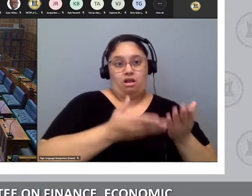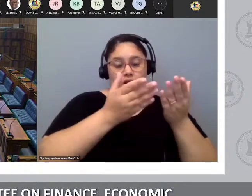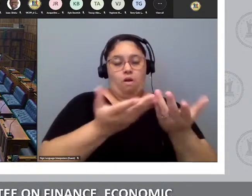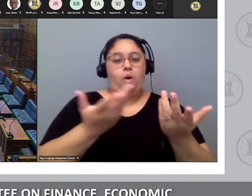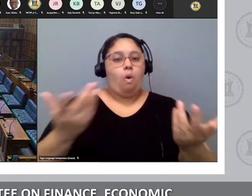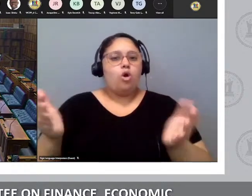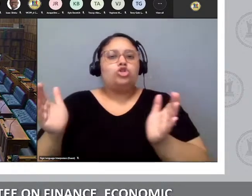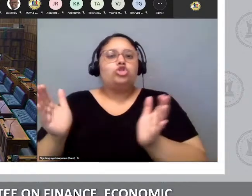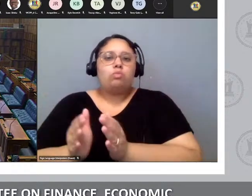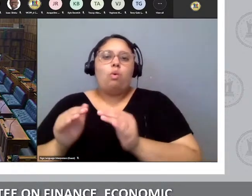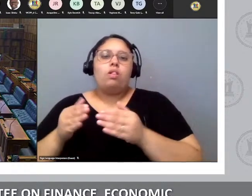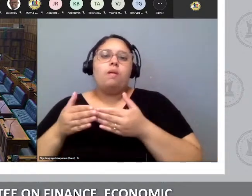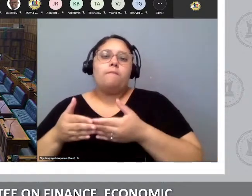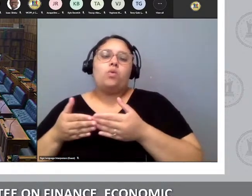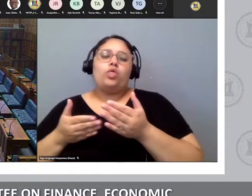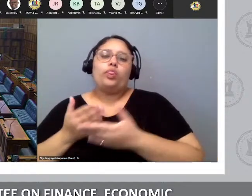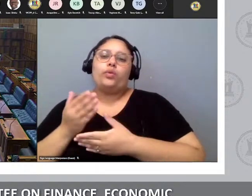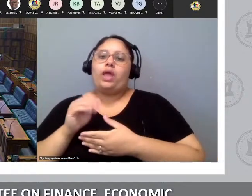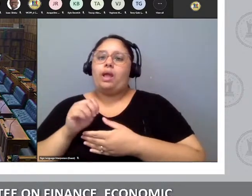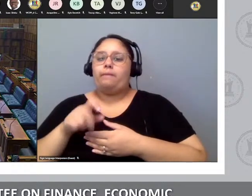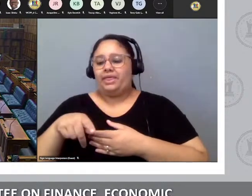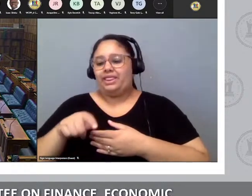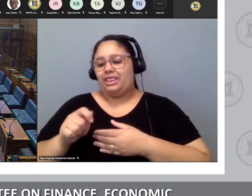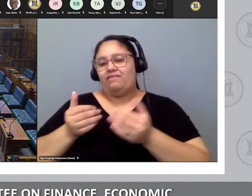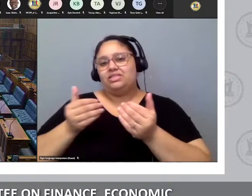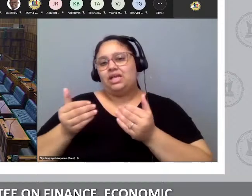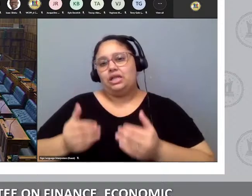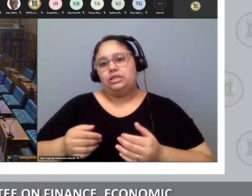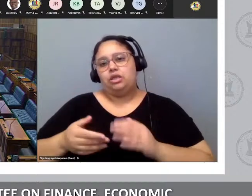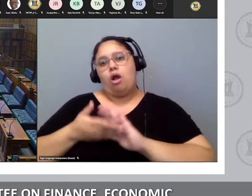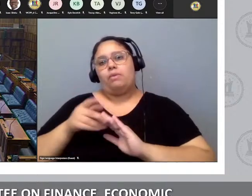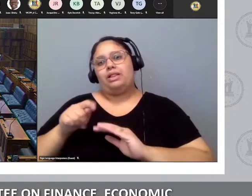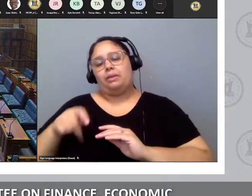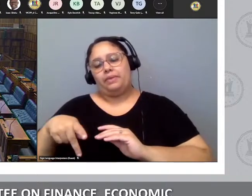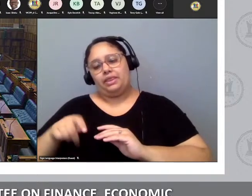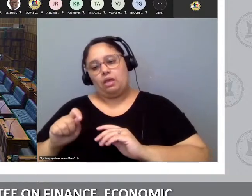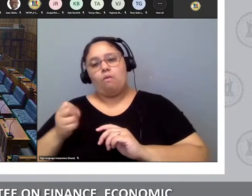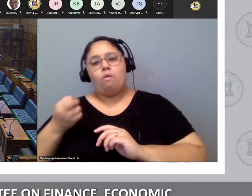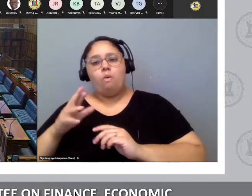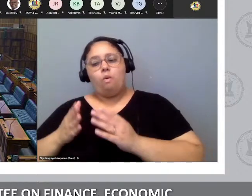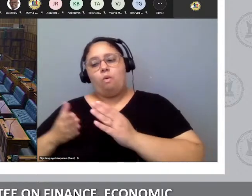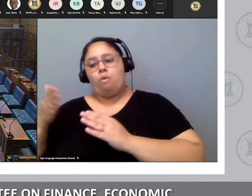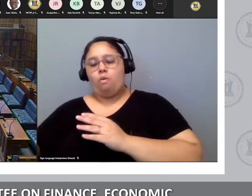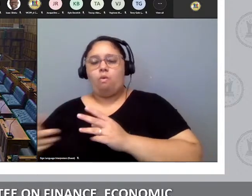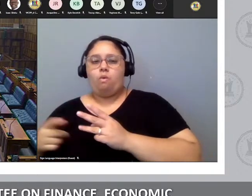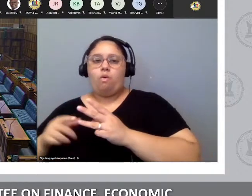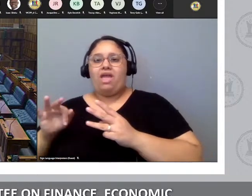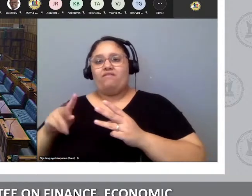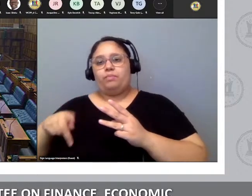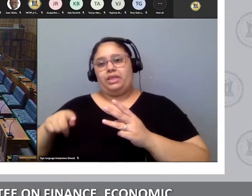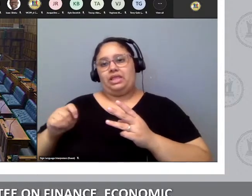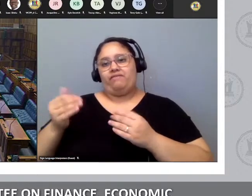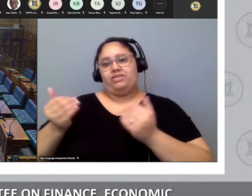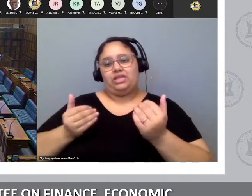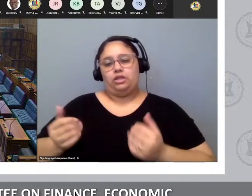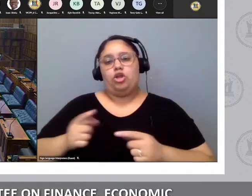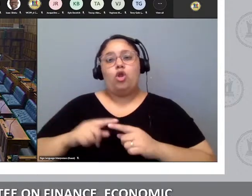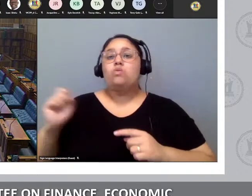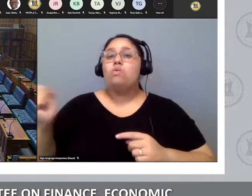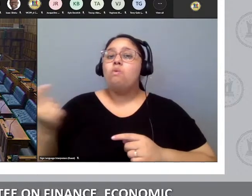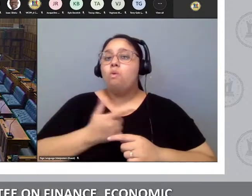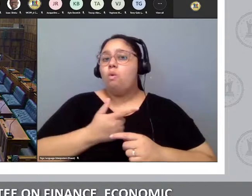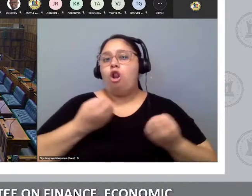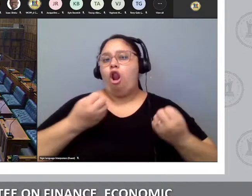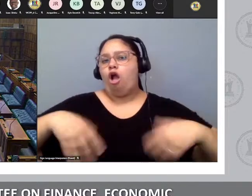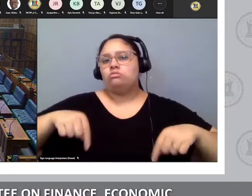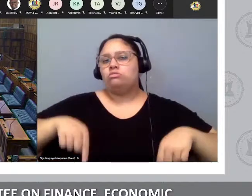through the MPT facility that TPT operates or then through the fbt facility so not all cargo is lost